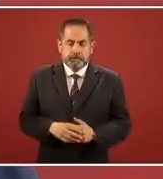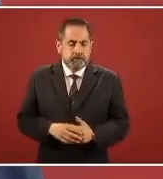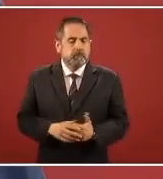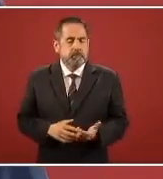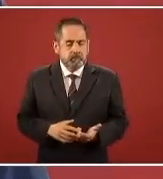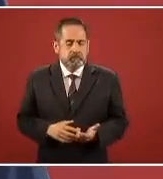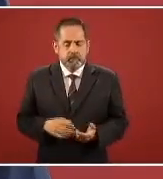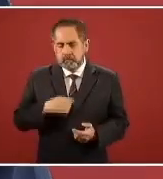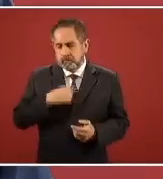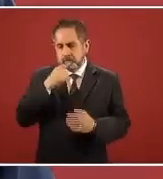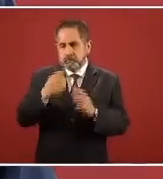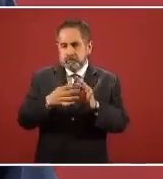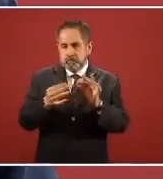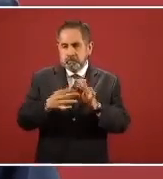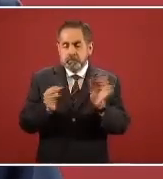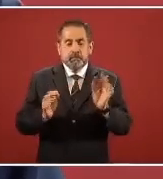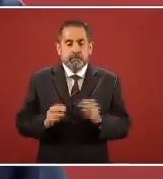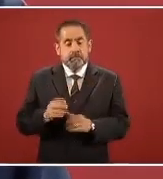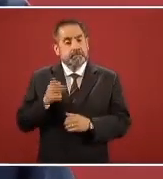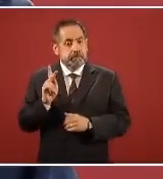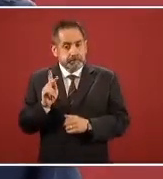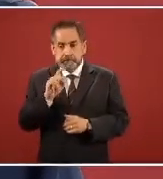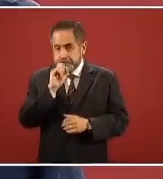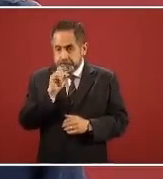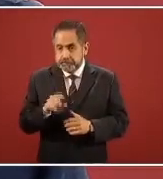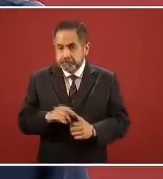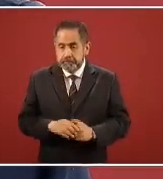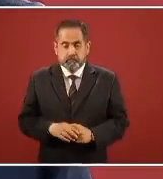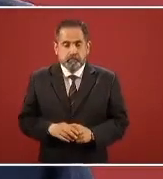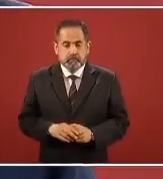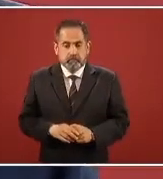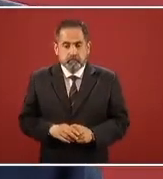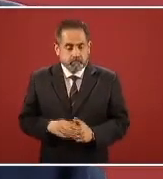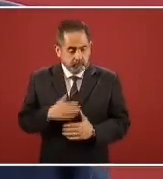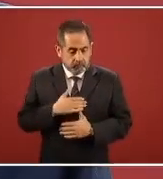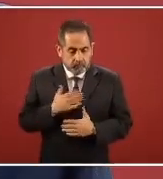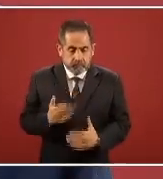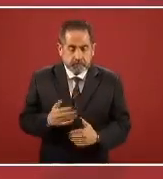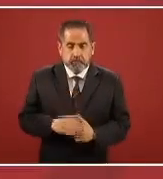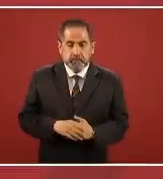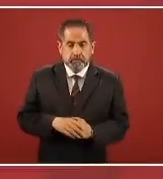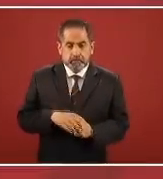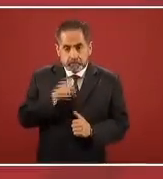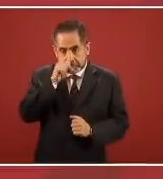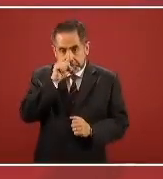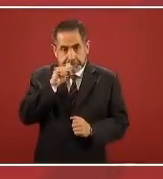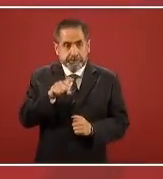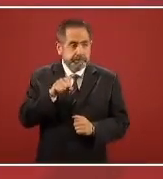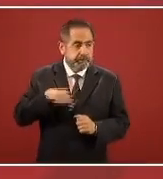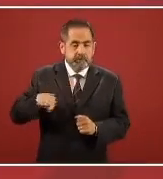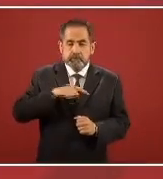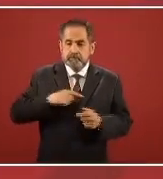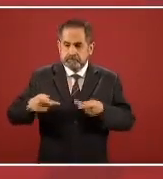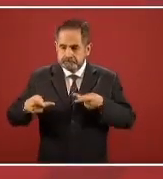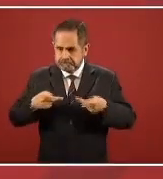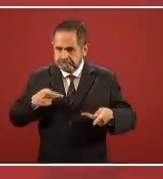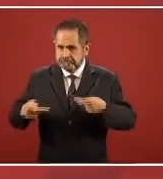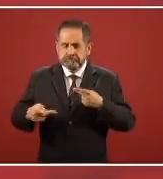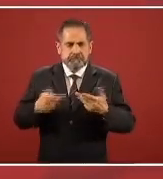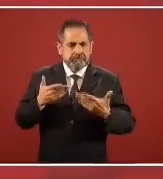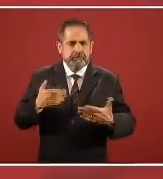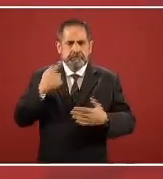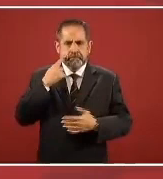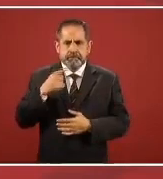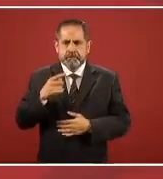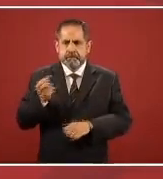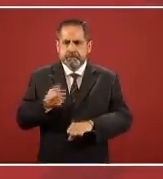que puedo comentarte. De todas formas. That is what I can comment. But in any case.